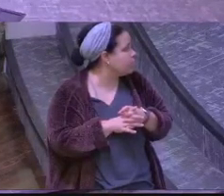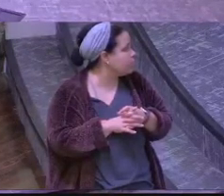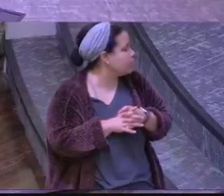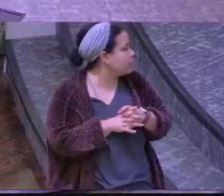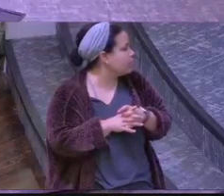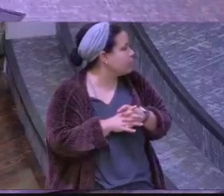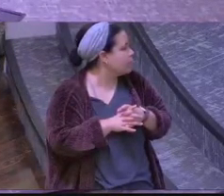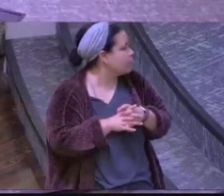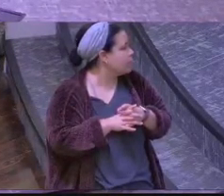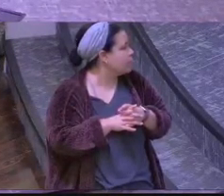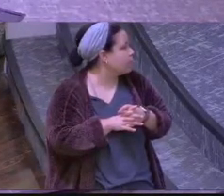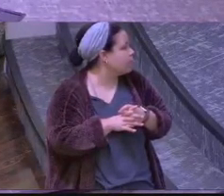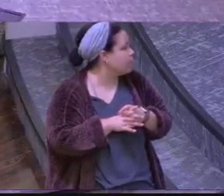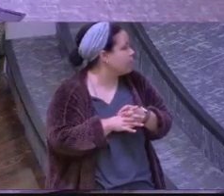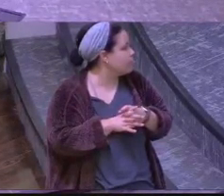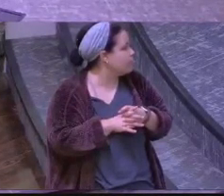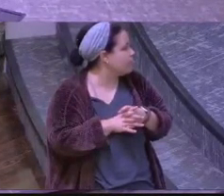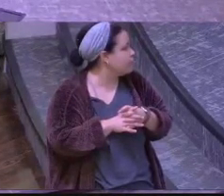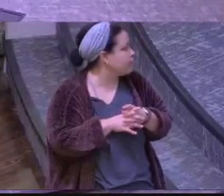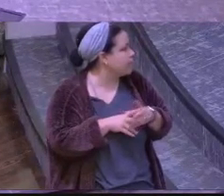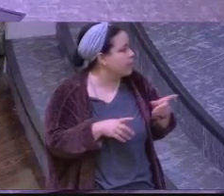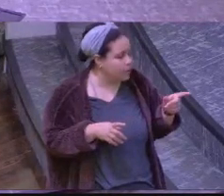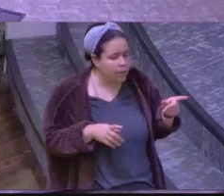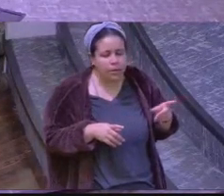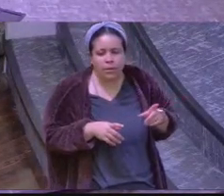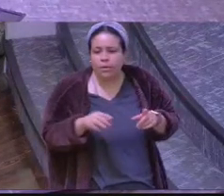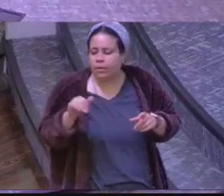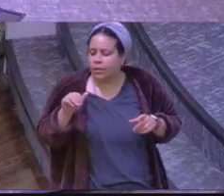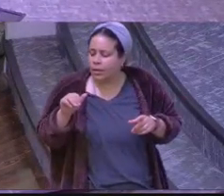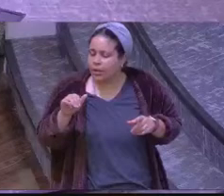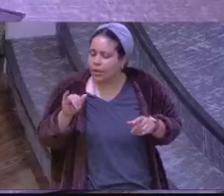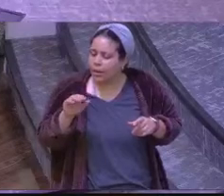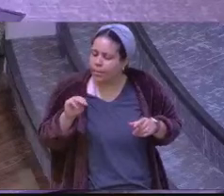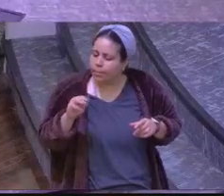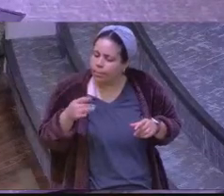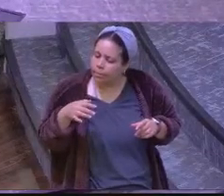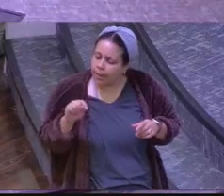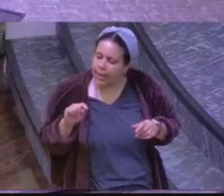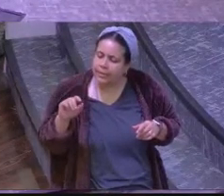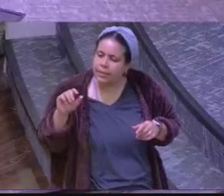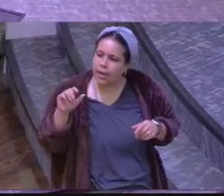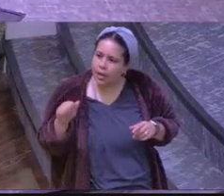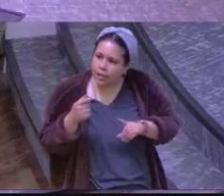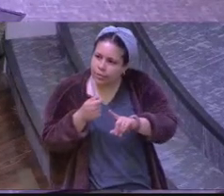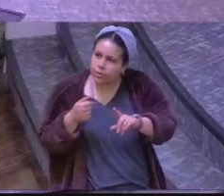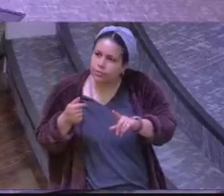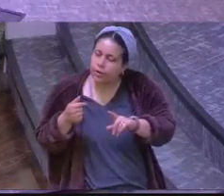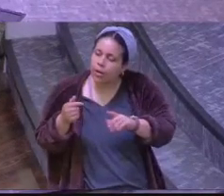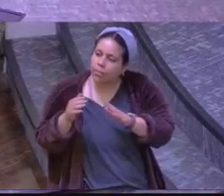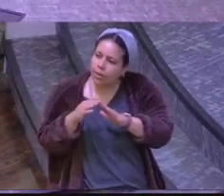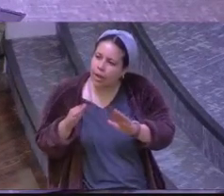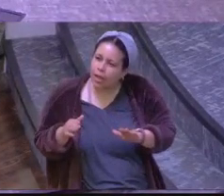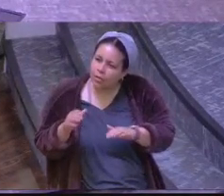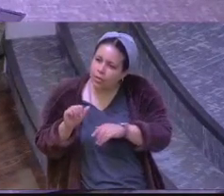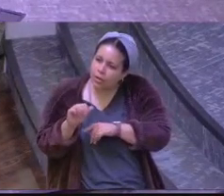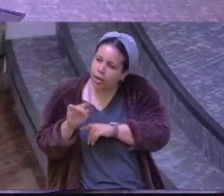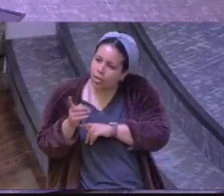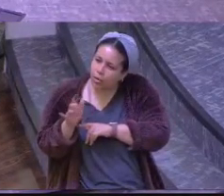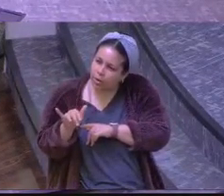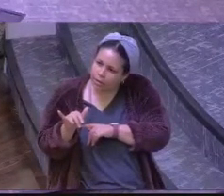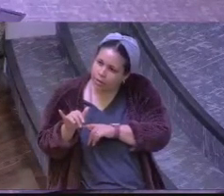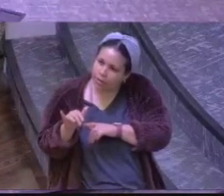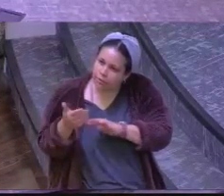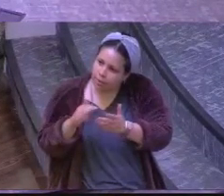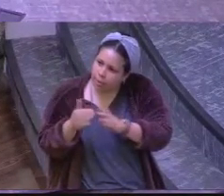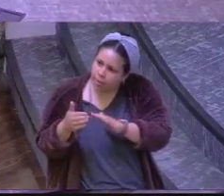money pretty much came from the housing authority or people for children that are living in public housing? Yes, ma'am. We have what accounts